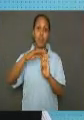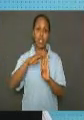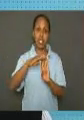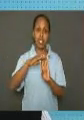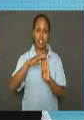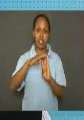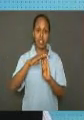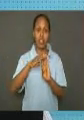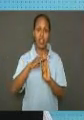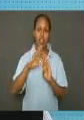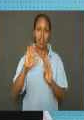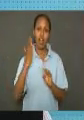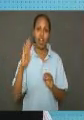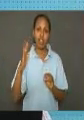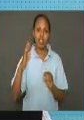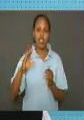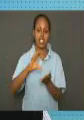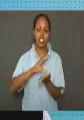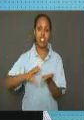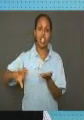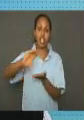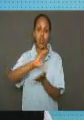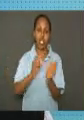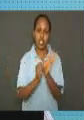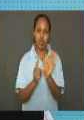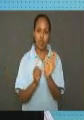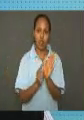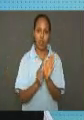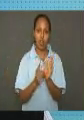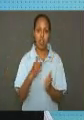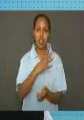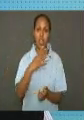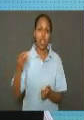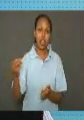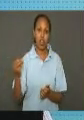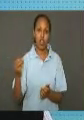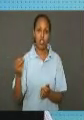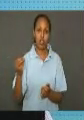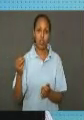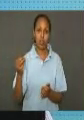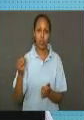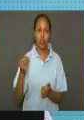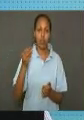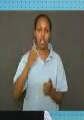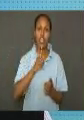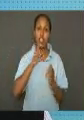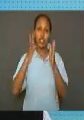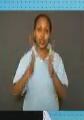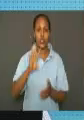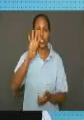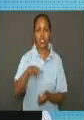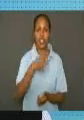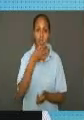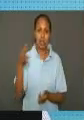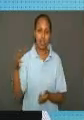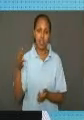represented as a circuit symbol and also as a truth